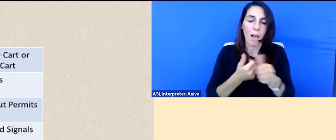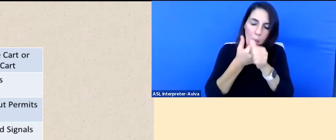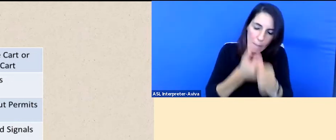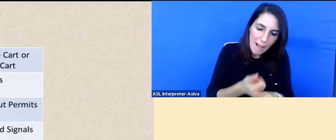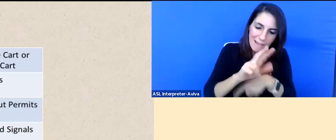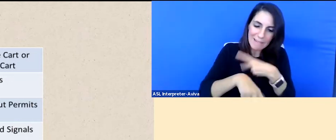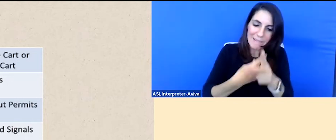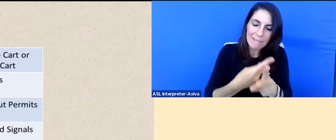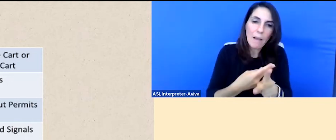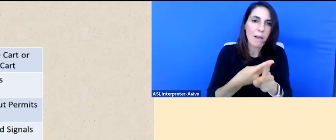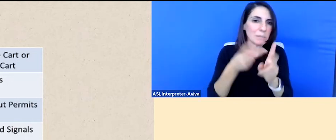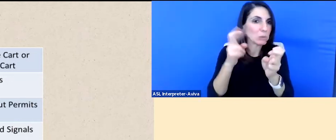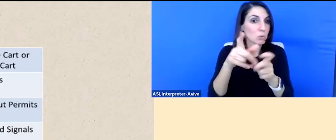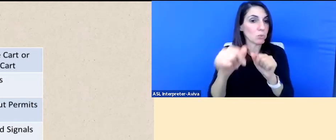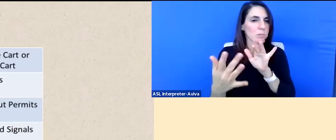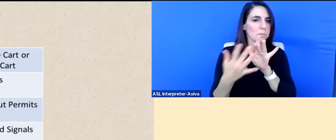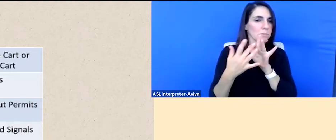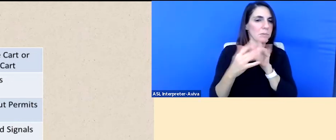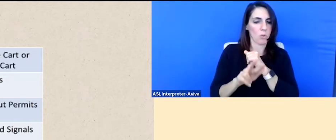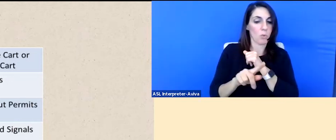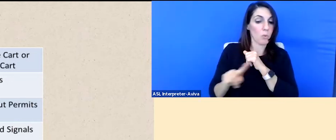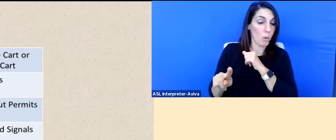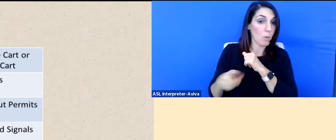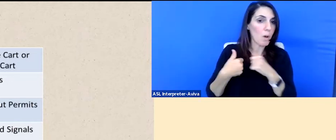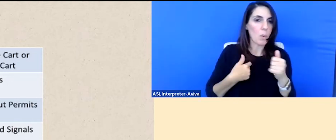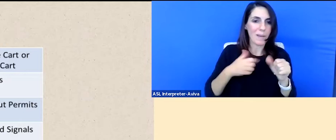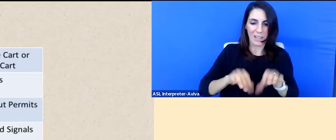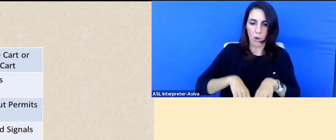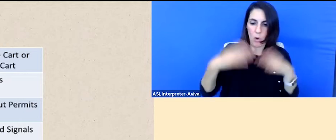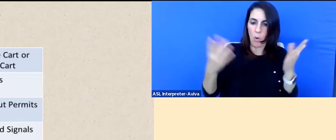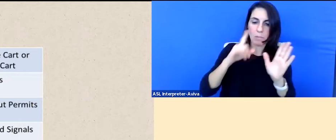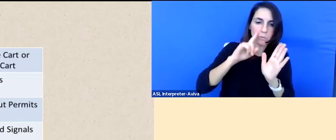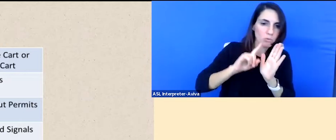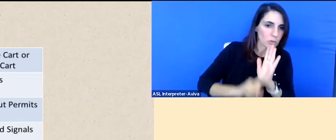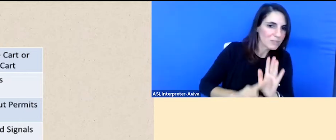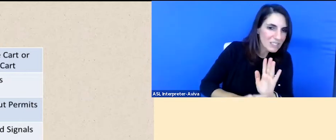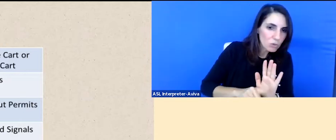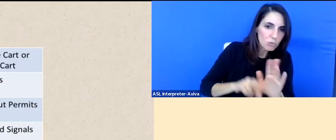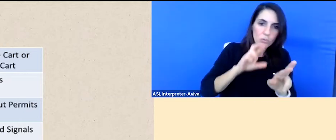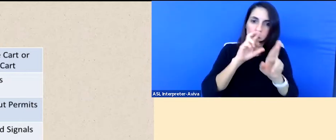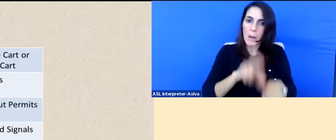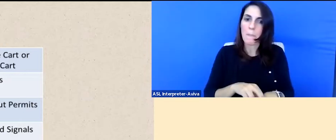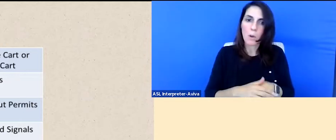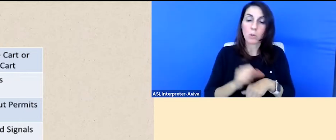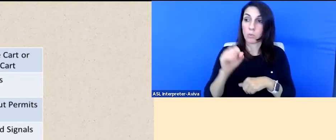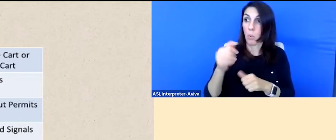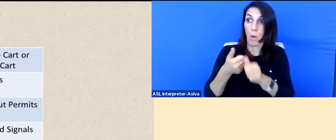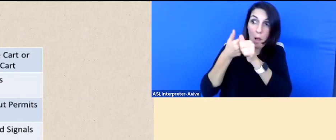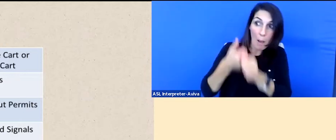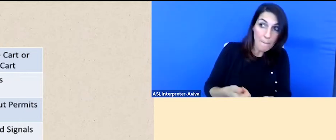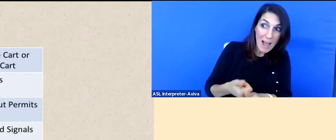out to 311, and we can open investigative reports so that a compliance officer can go